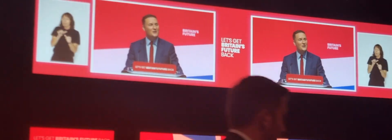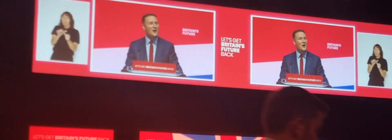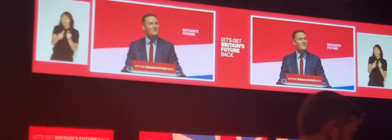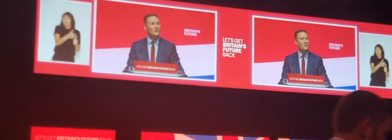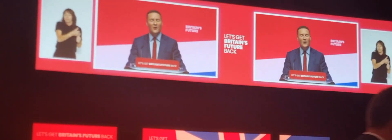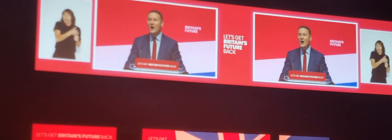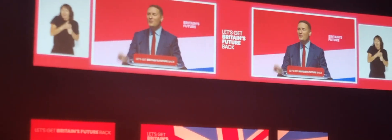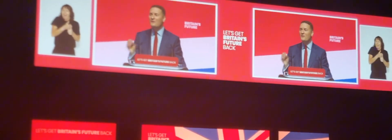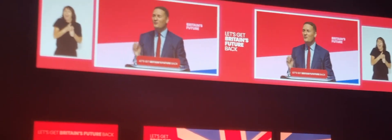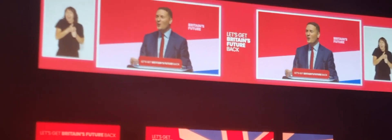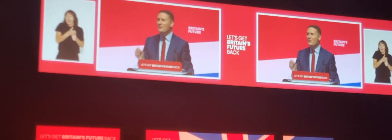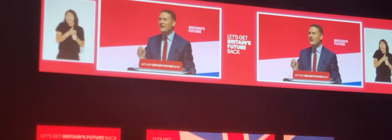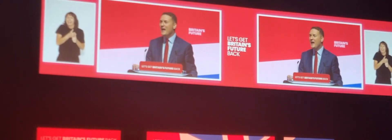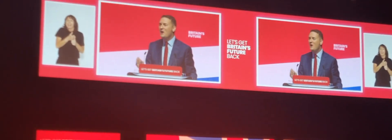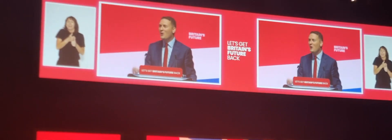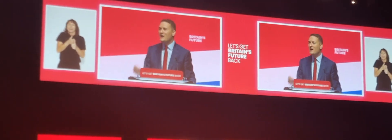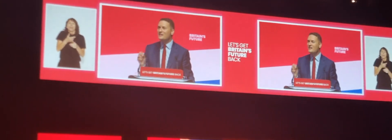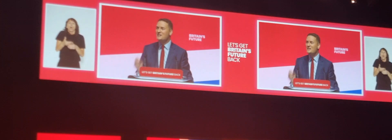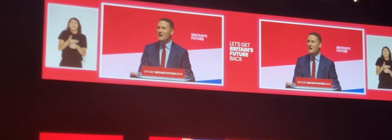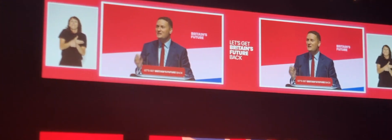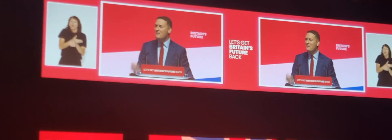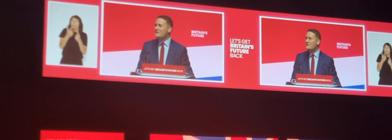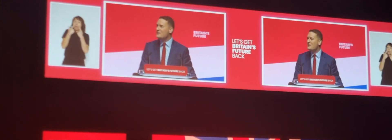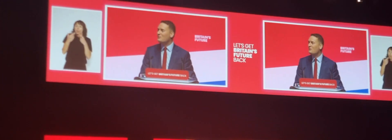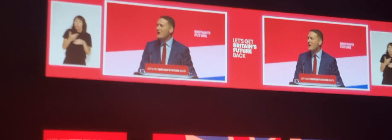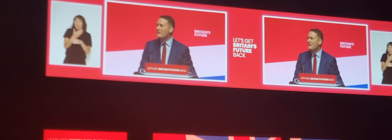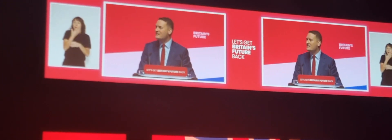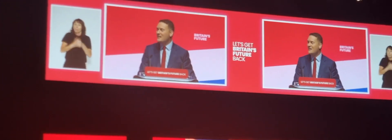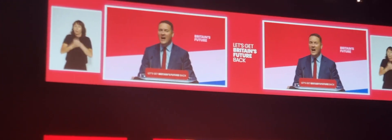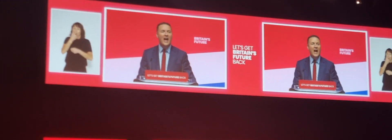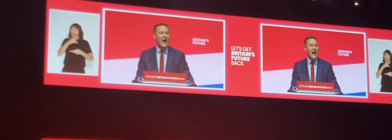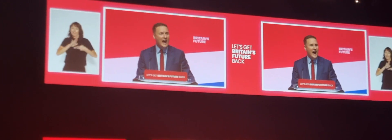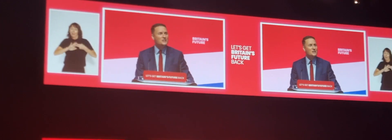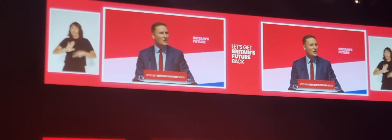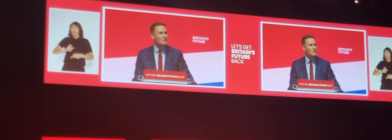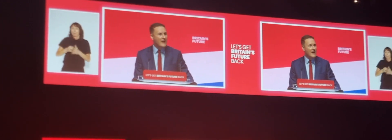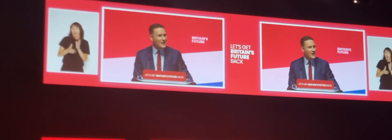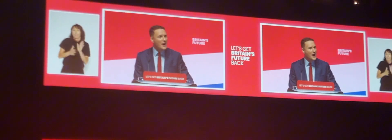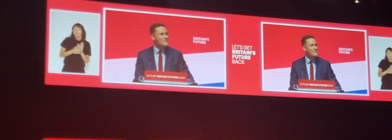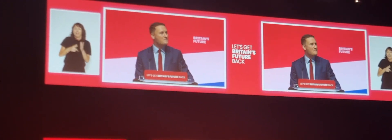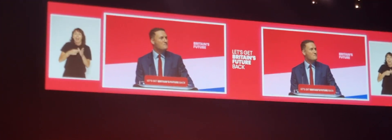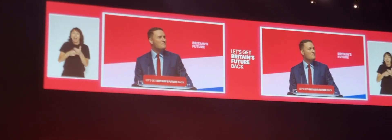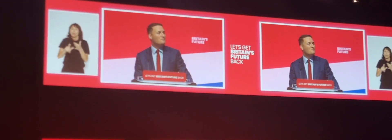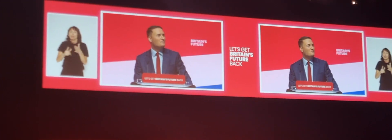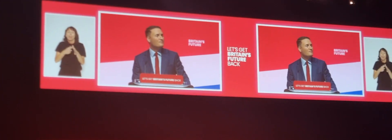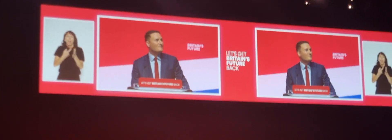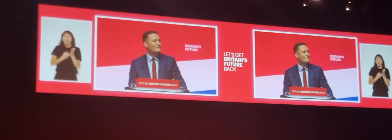I could hope for, the former care worker turned Deputy Prime Minister, Angela Rayner.